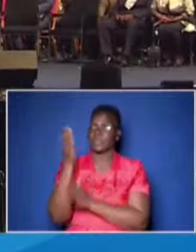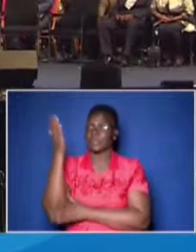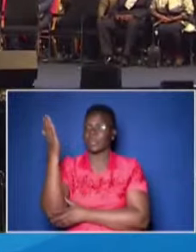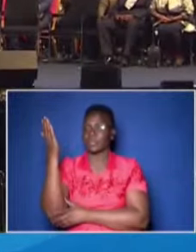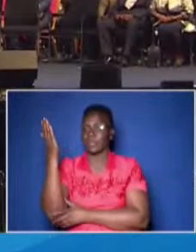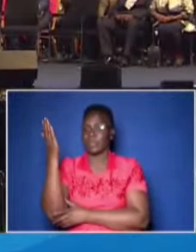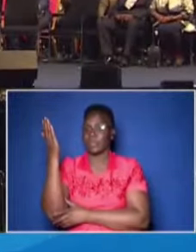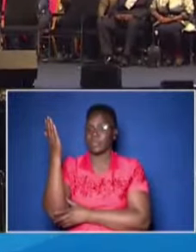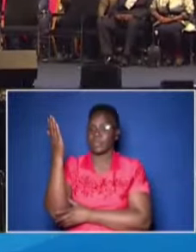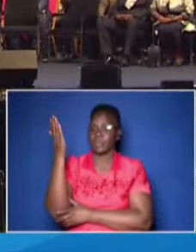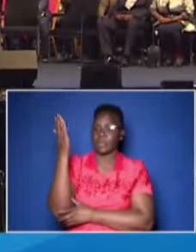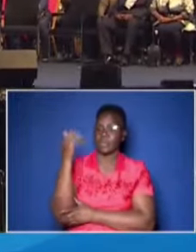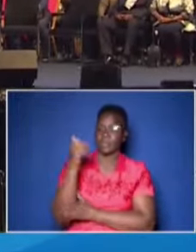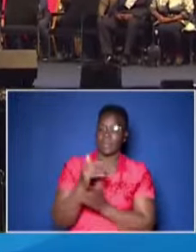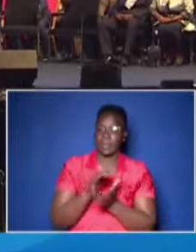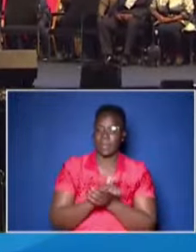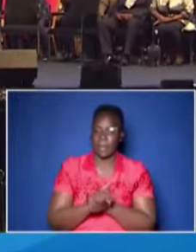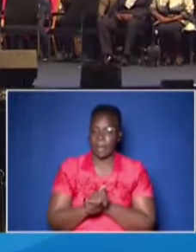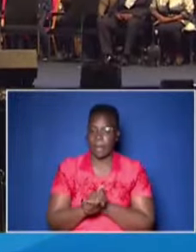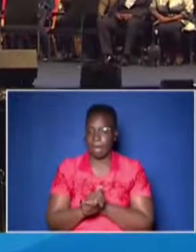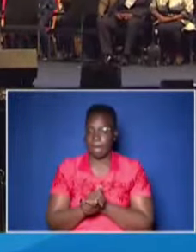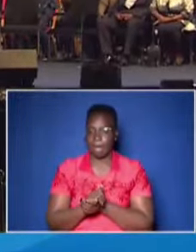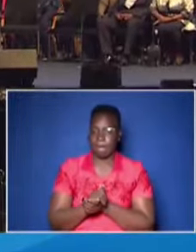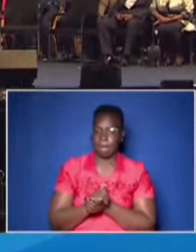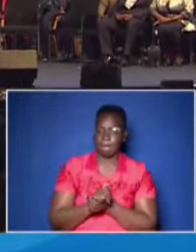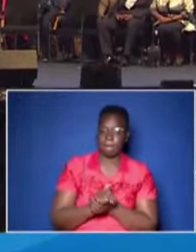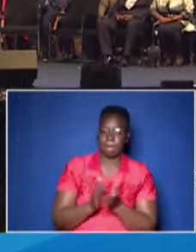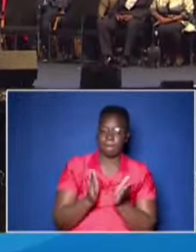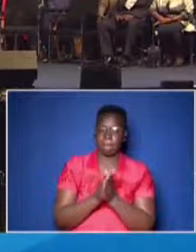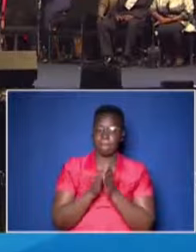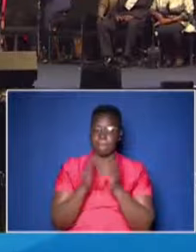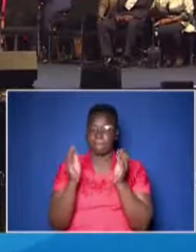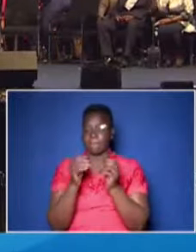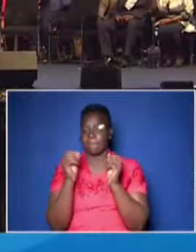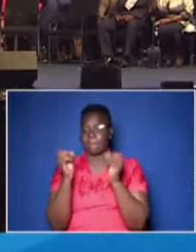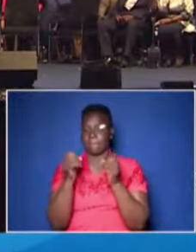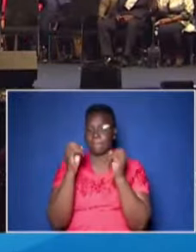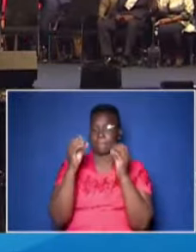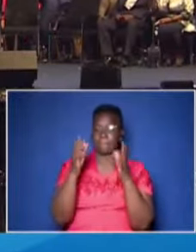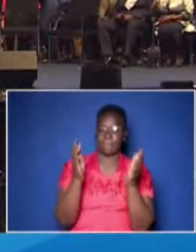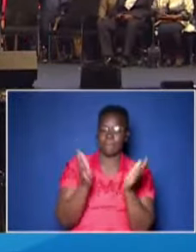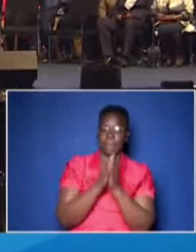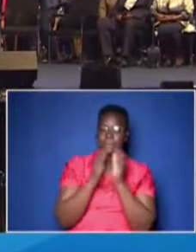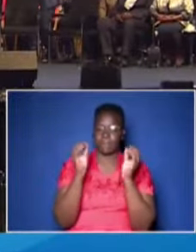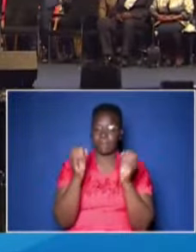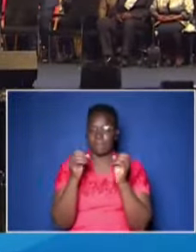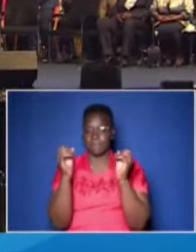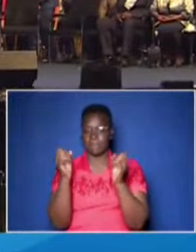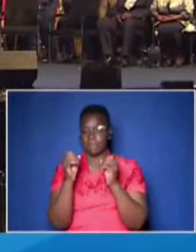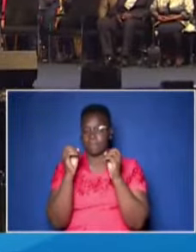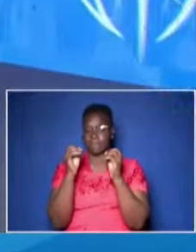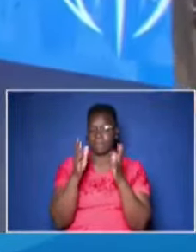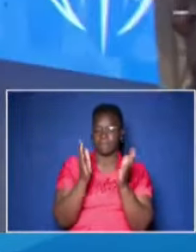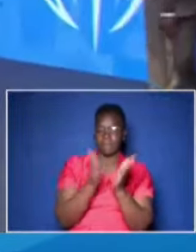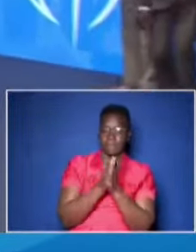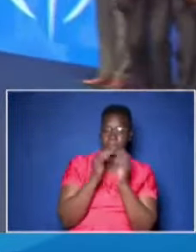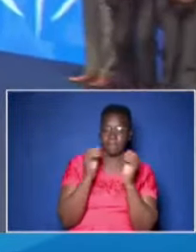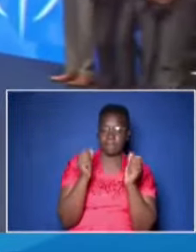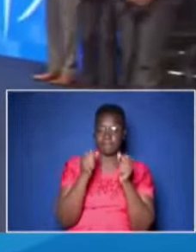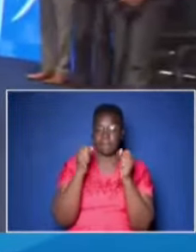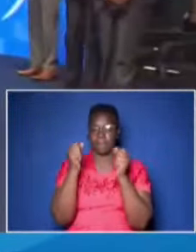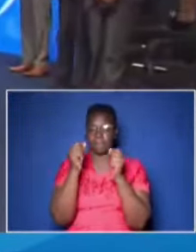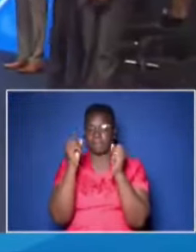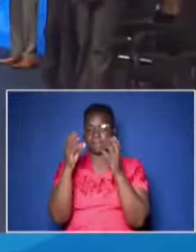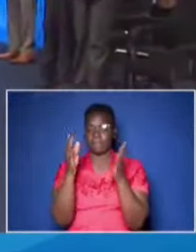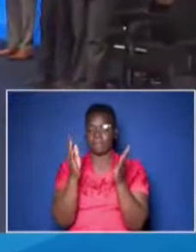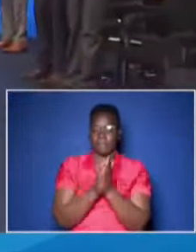go hallelujah hallelujah hallelujah hallelujah